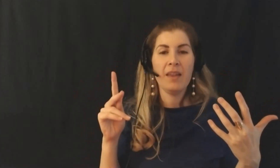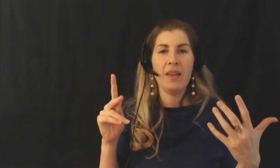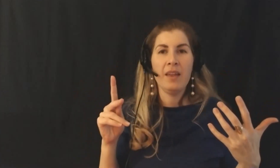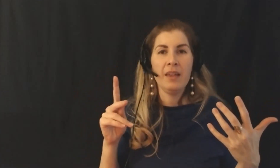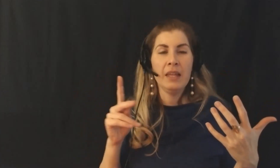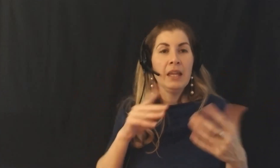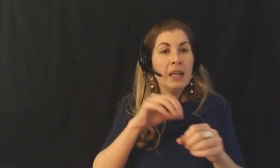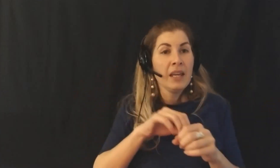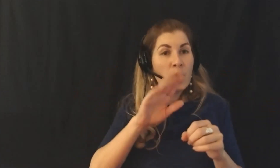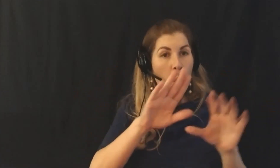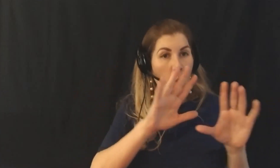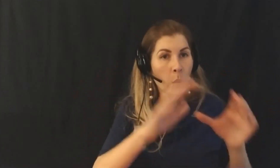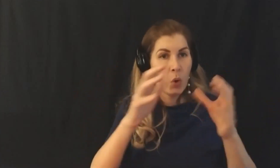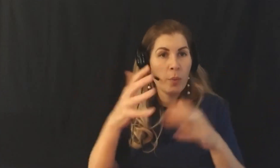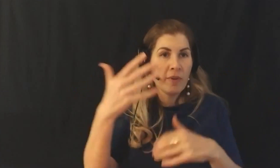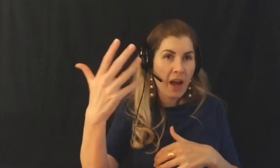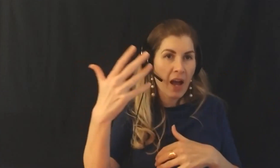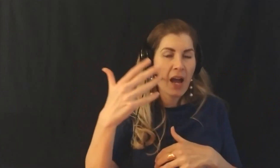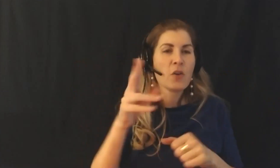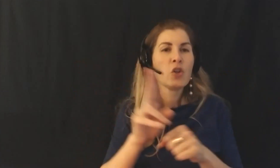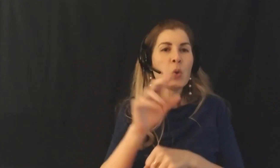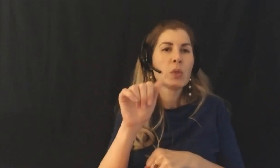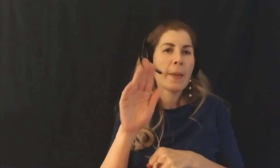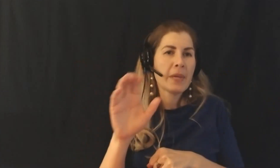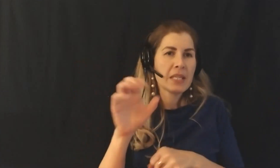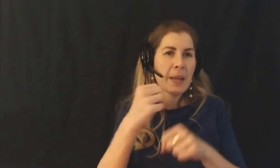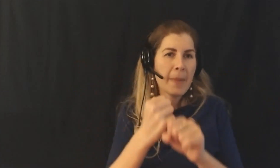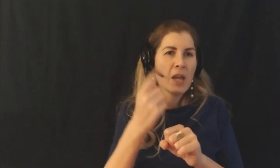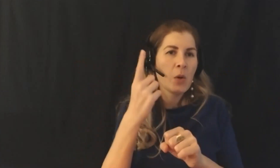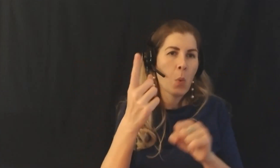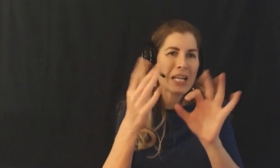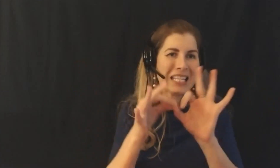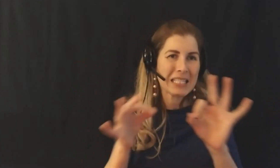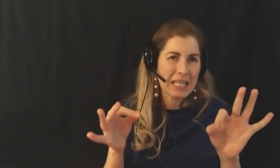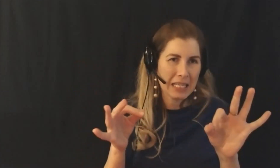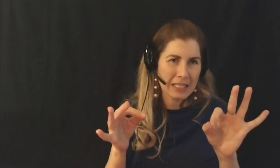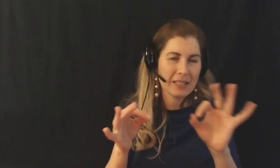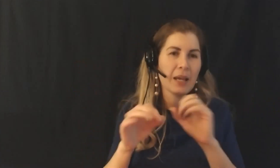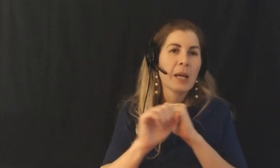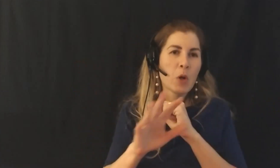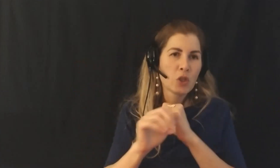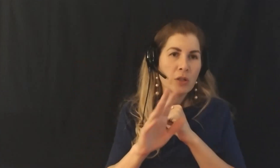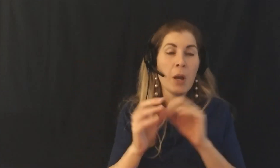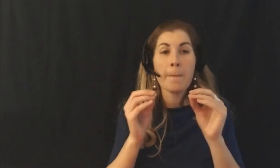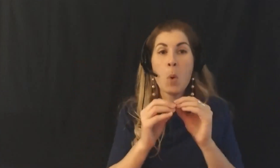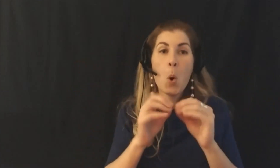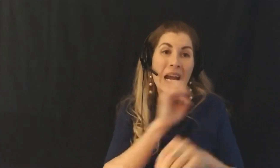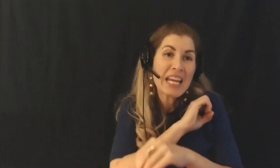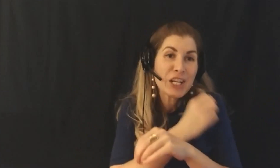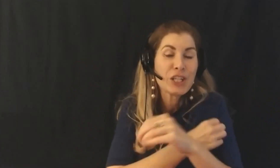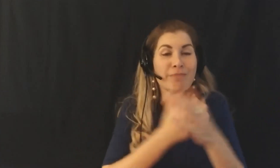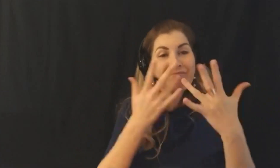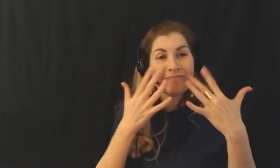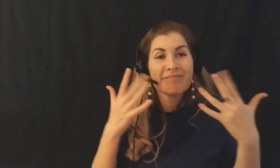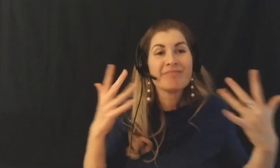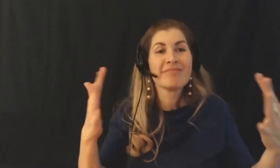your group of 5, you'll use the alphabet to create your 1-sentence commercial. Remember, the more energy you bring, the more animated it is,